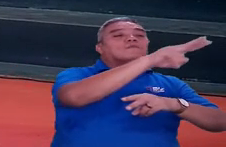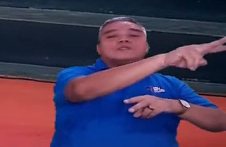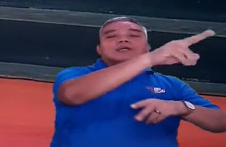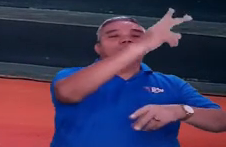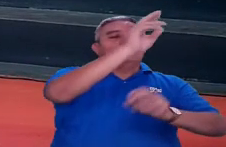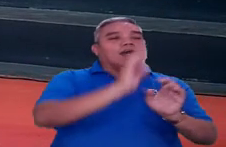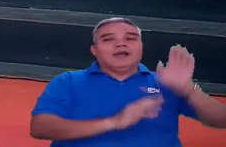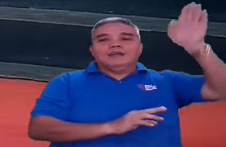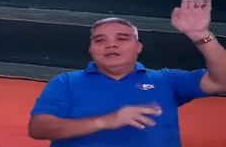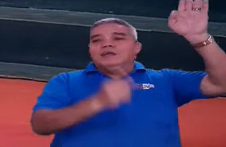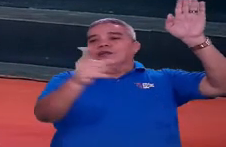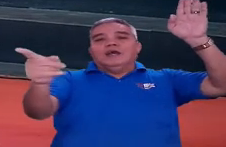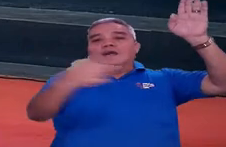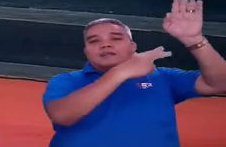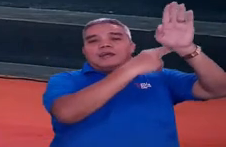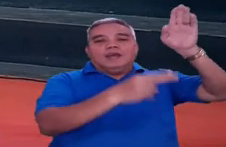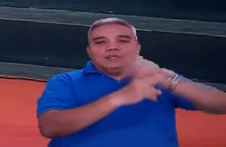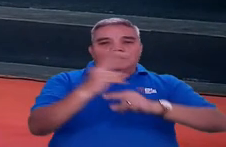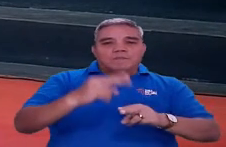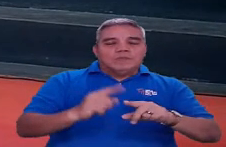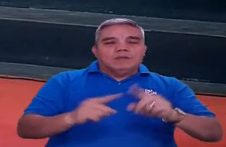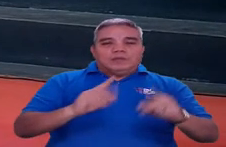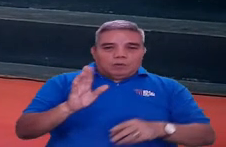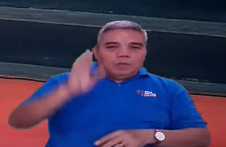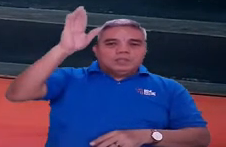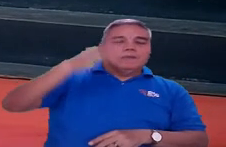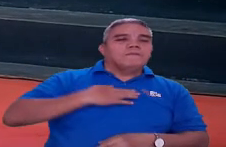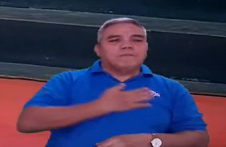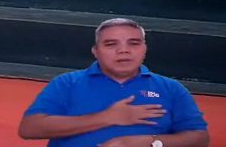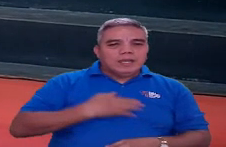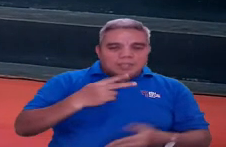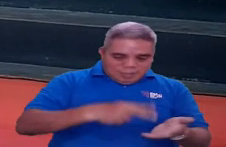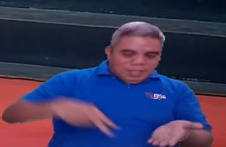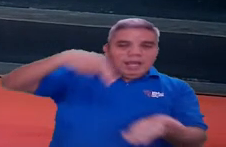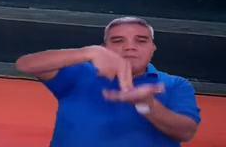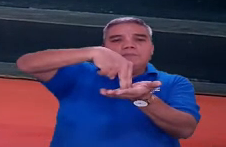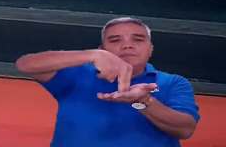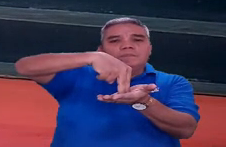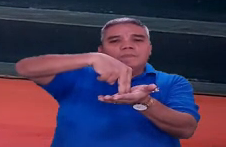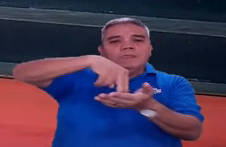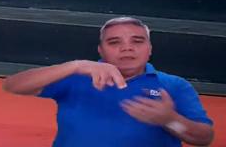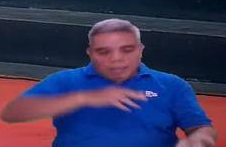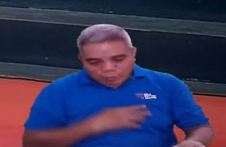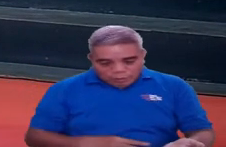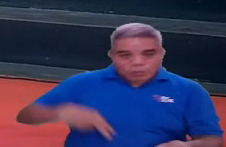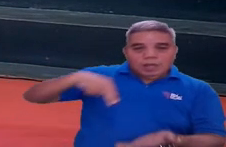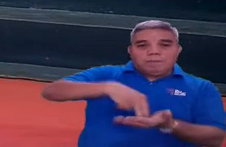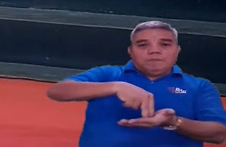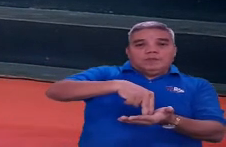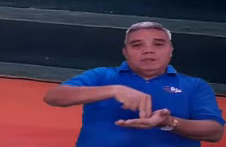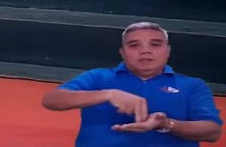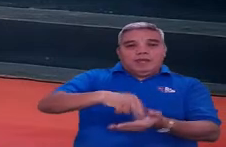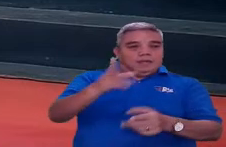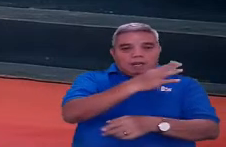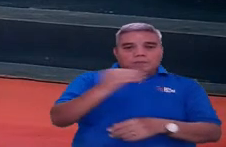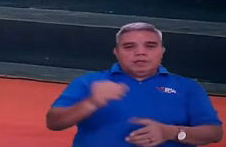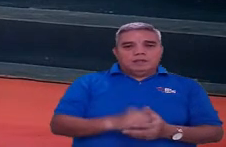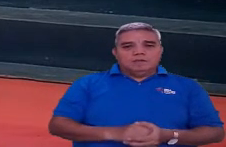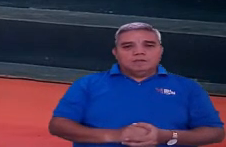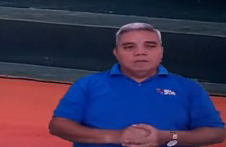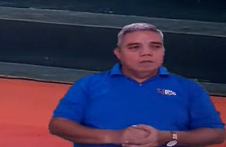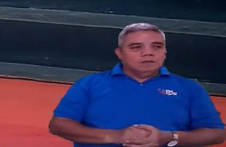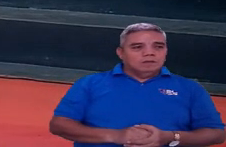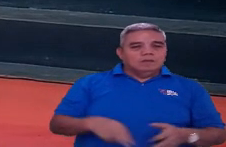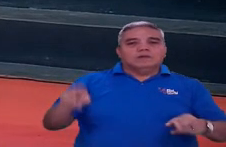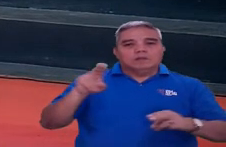this, the hands being raised up, please, stand up. I stood up and then I